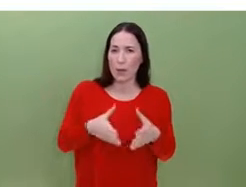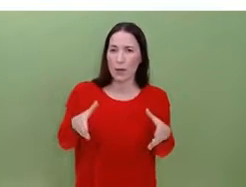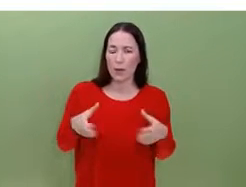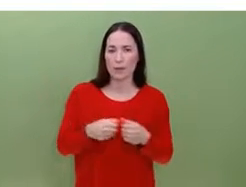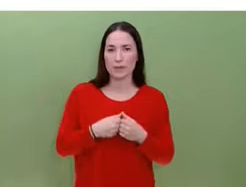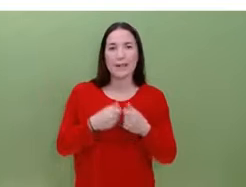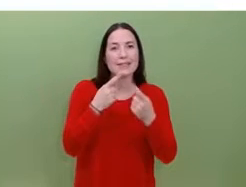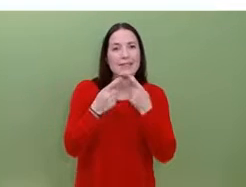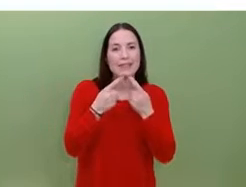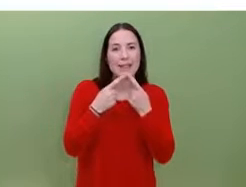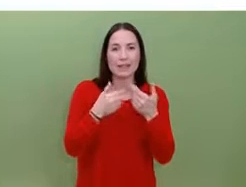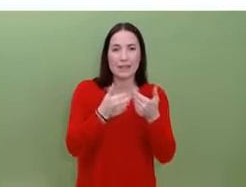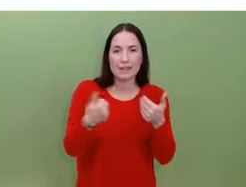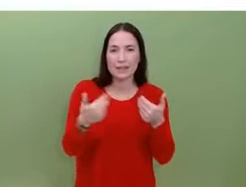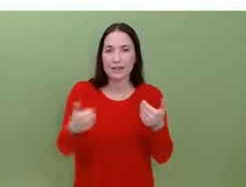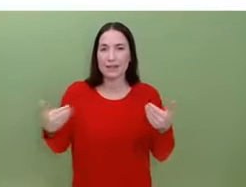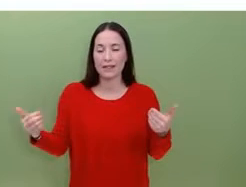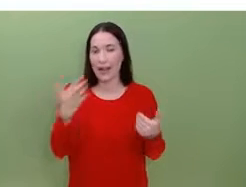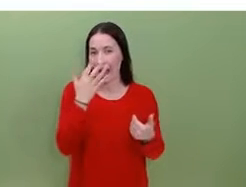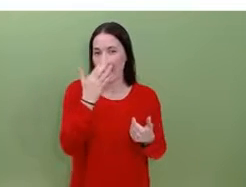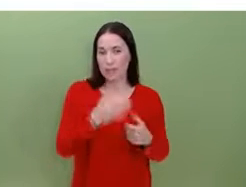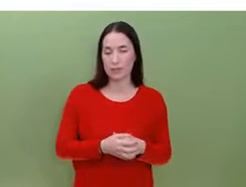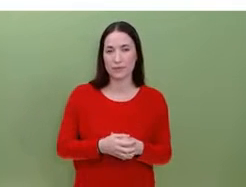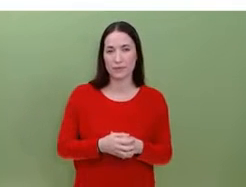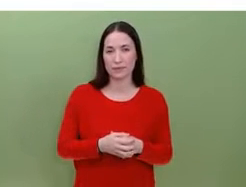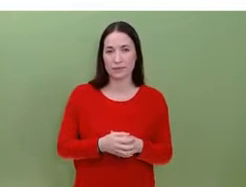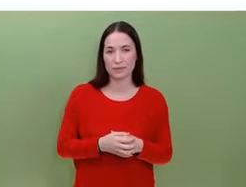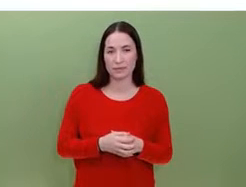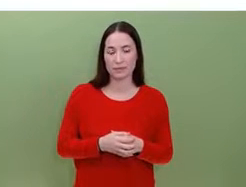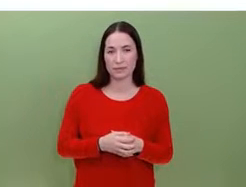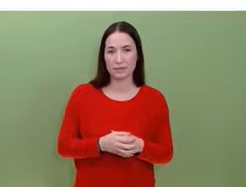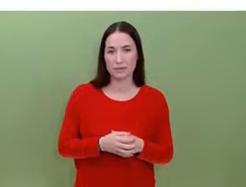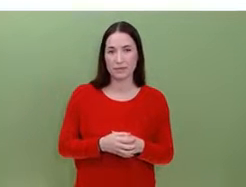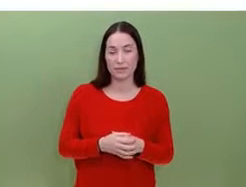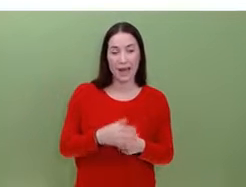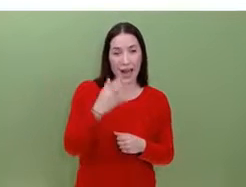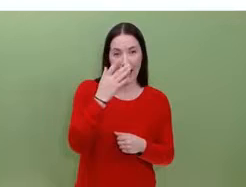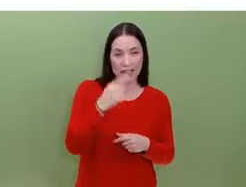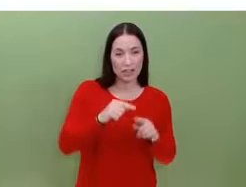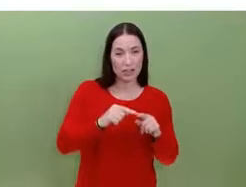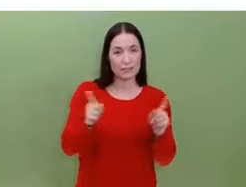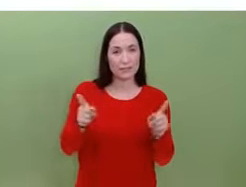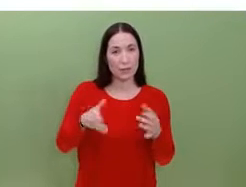age groups and can report there was no age group referral count differences during the pandemic.